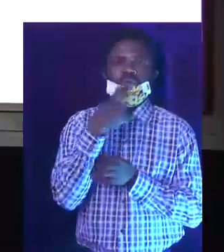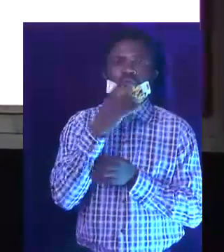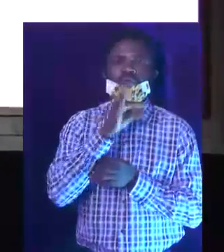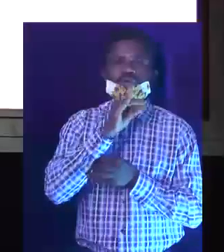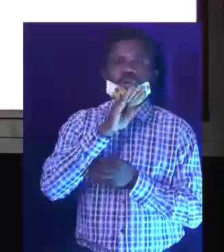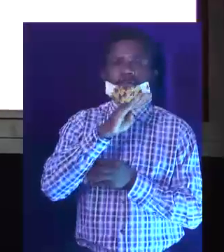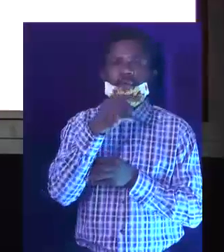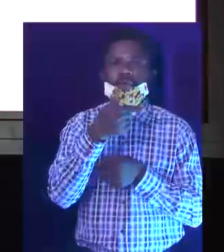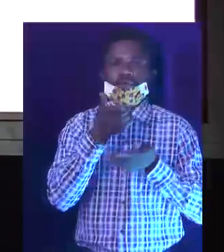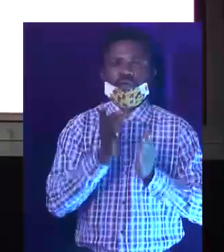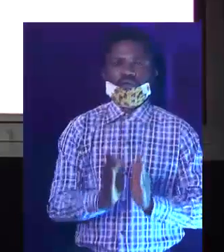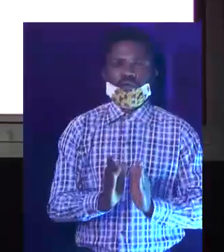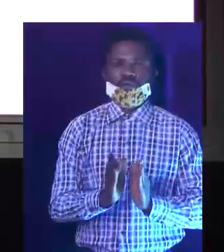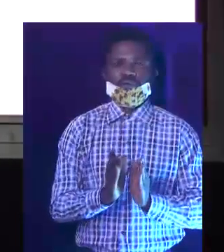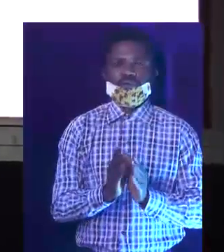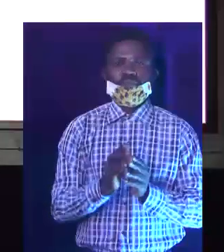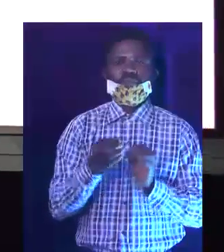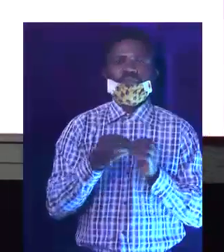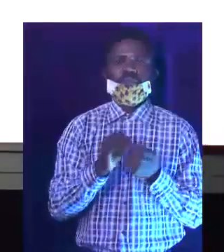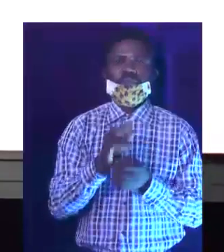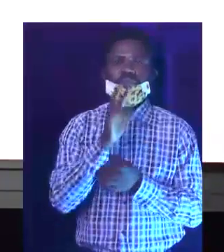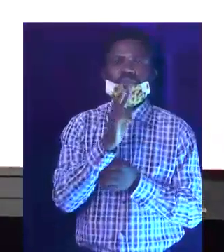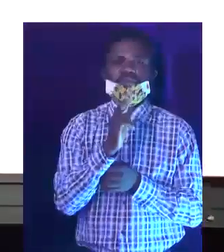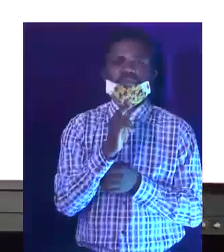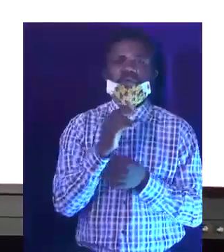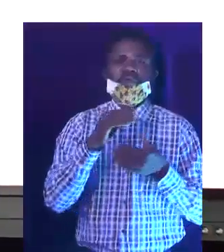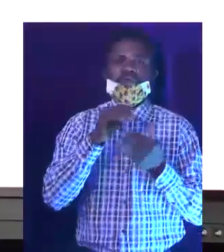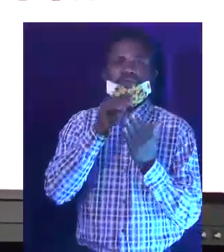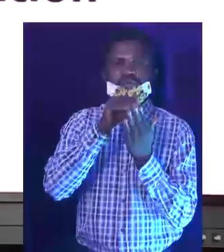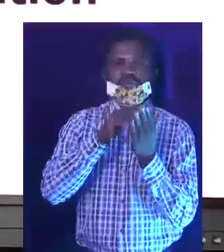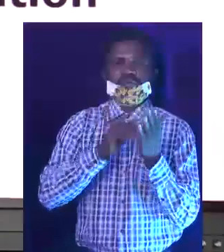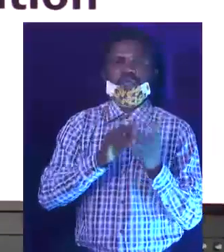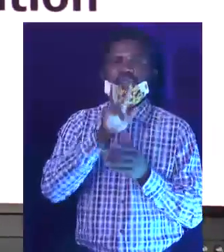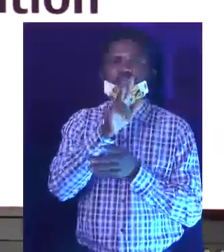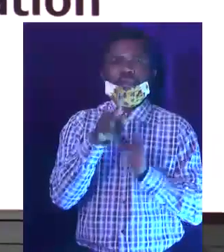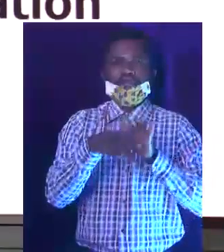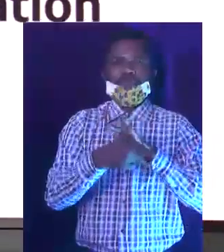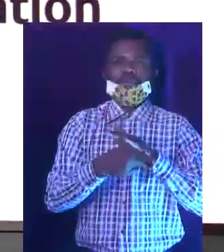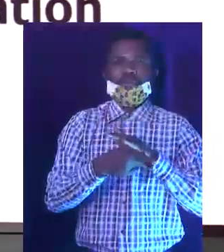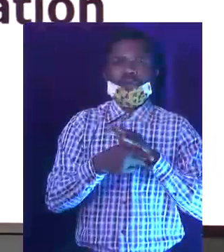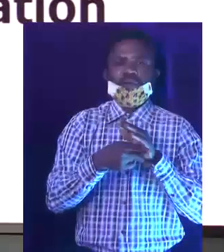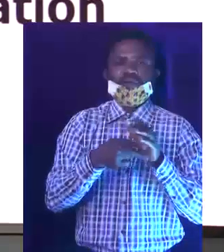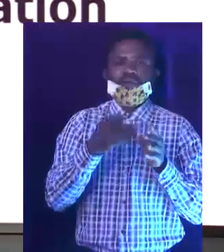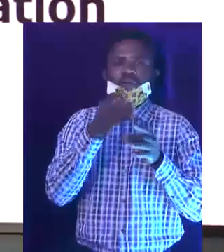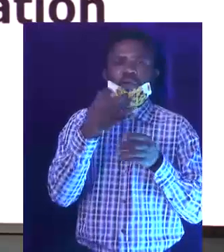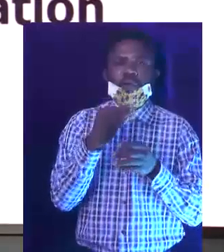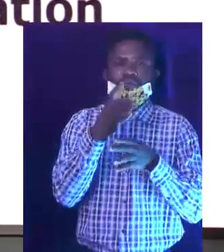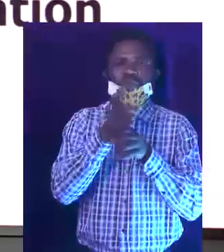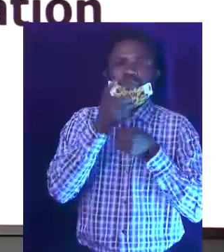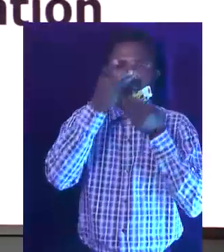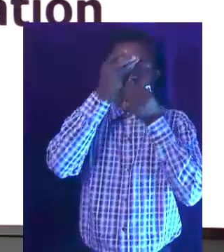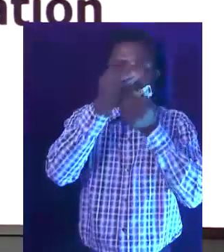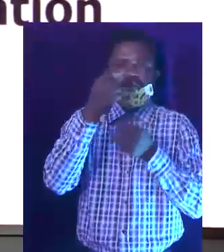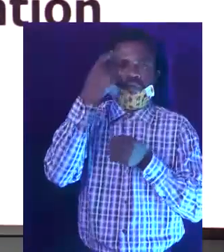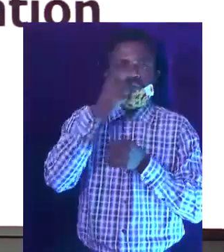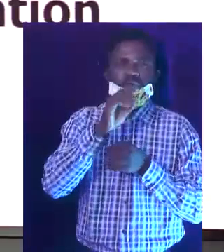2. Who is a biographer? 3. State 3 primary sources of